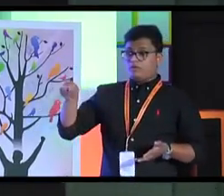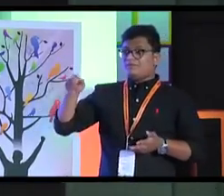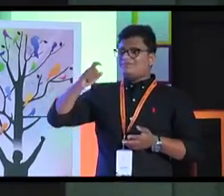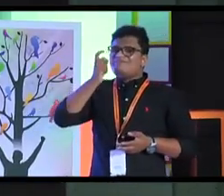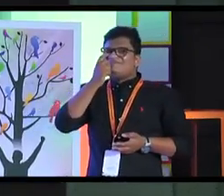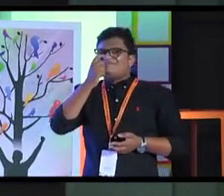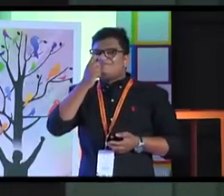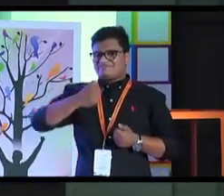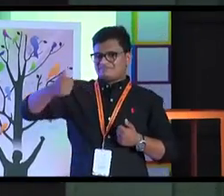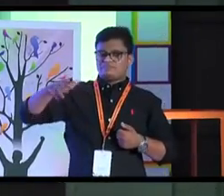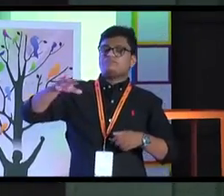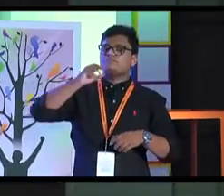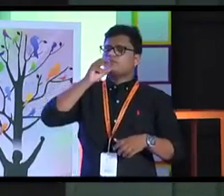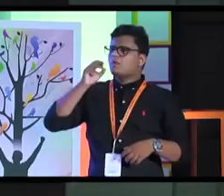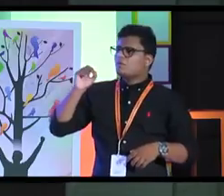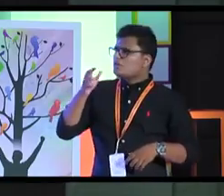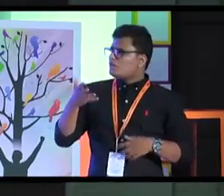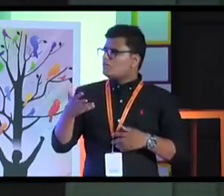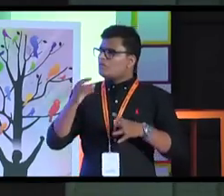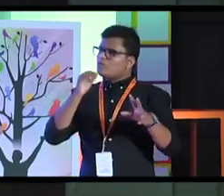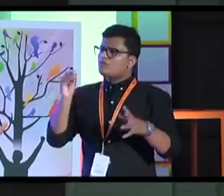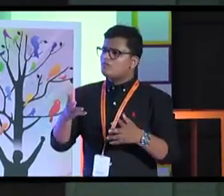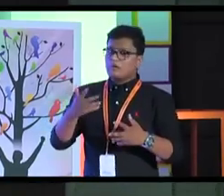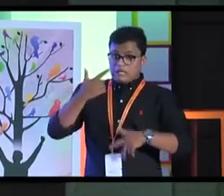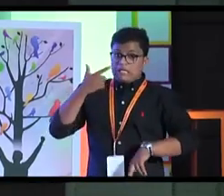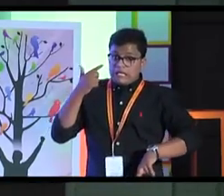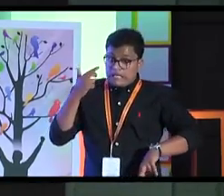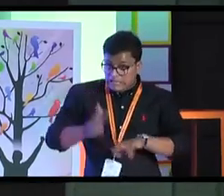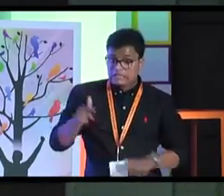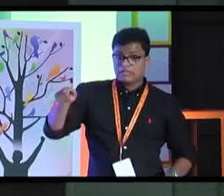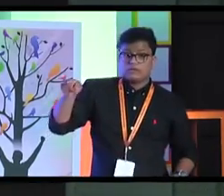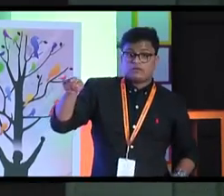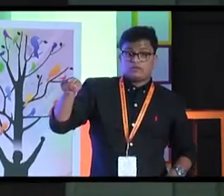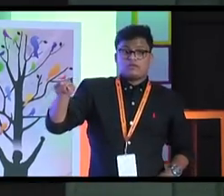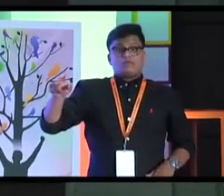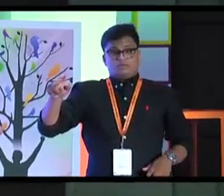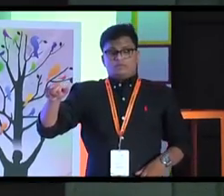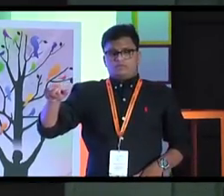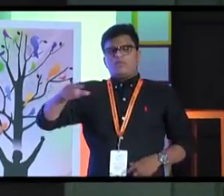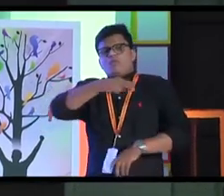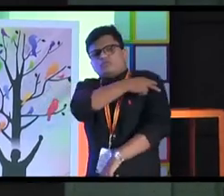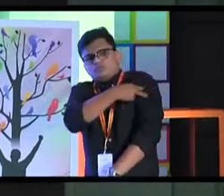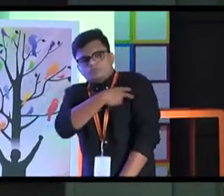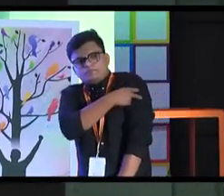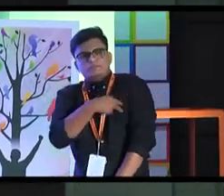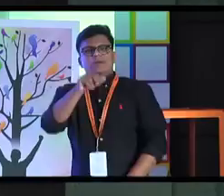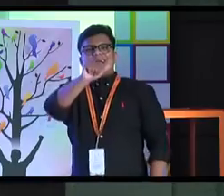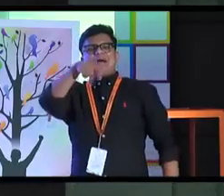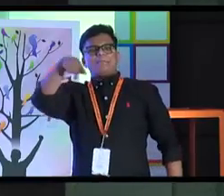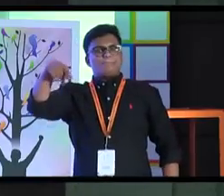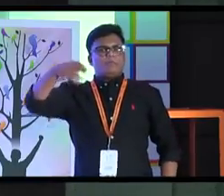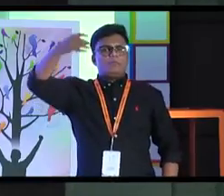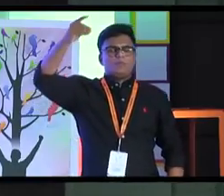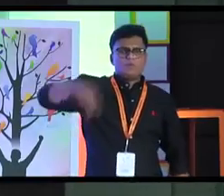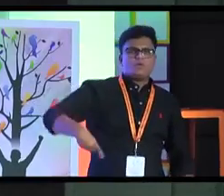fantastic job, a possible option I'm just proposing, that if she can have every volunteer download this mobile app